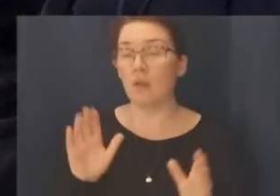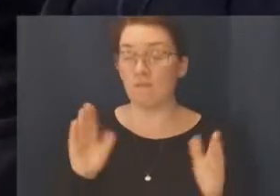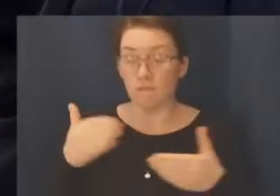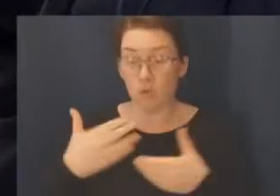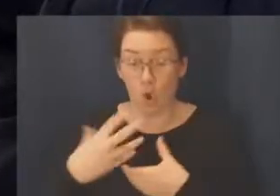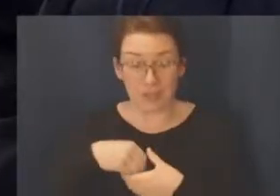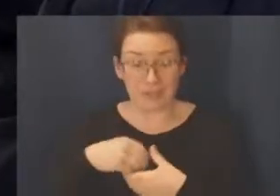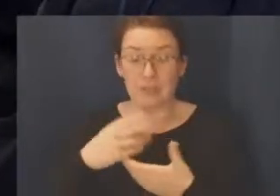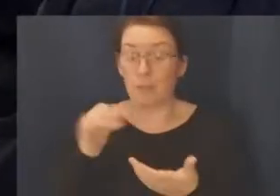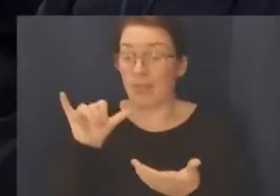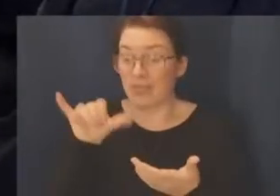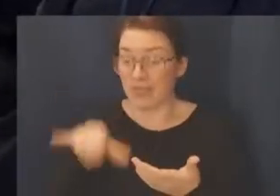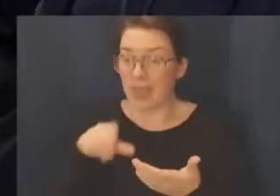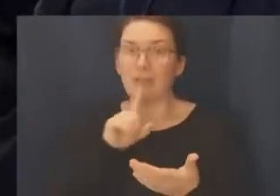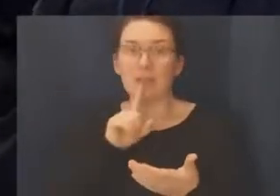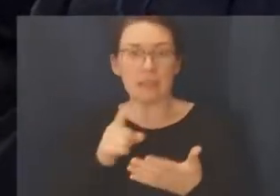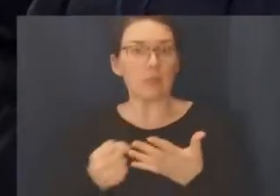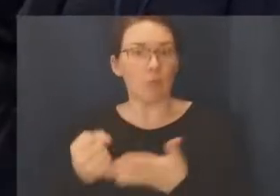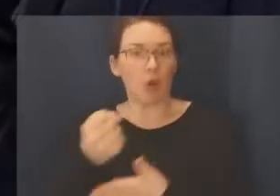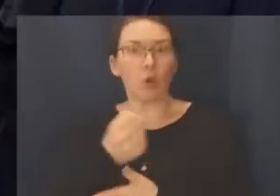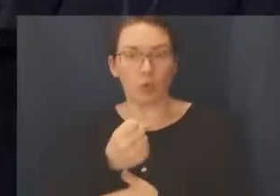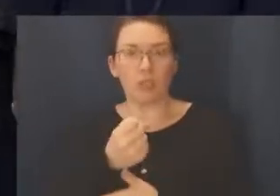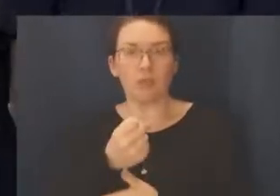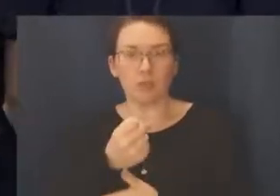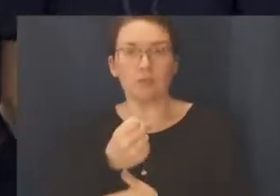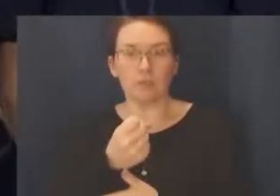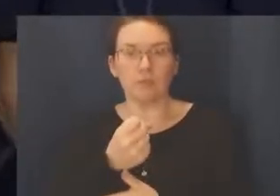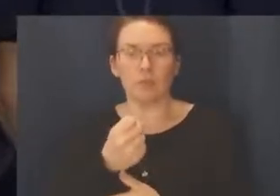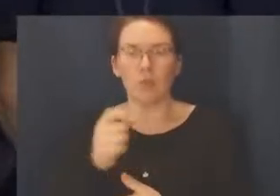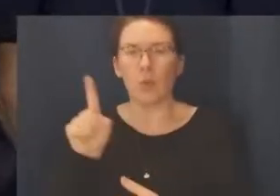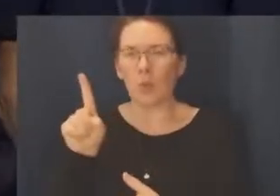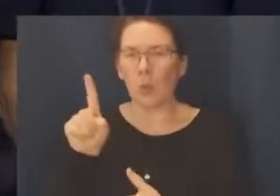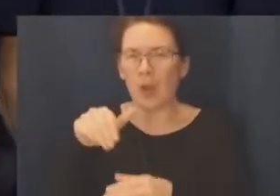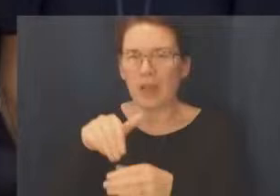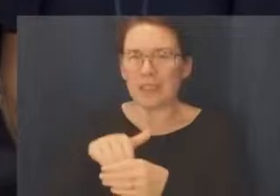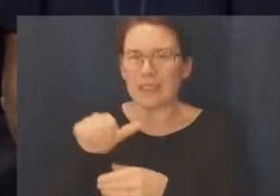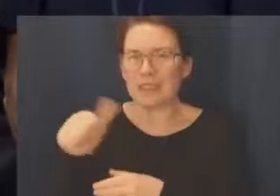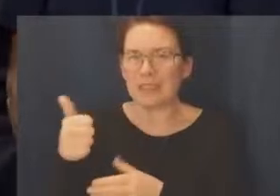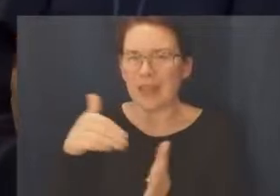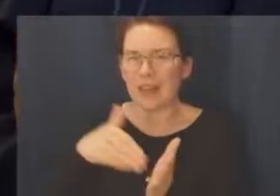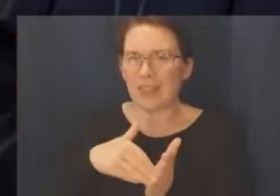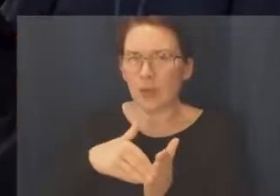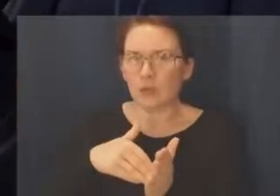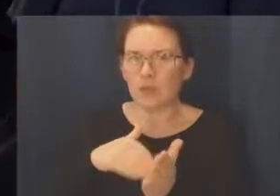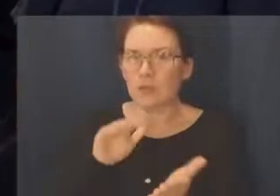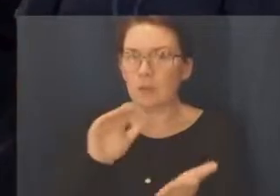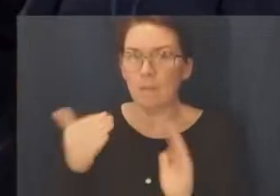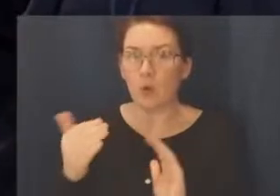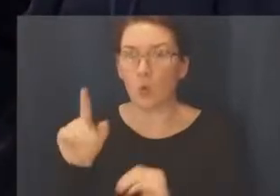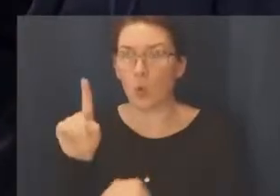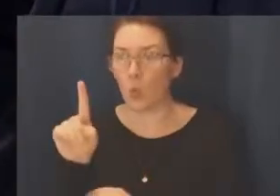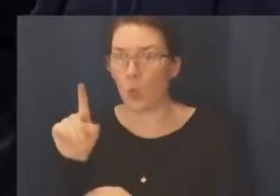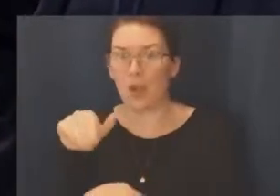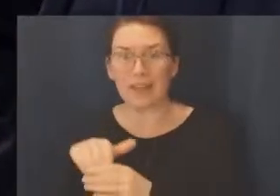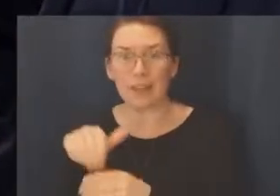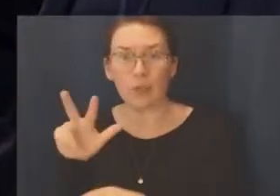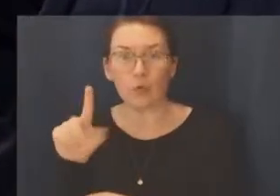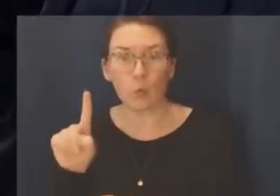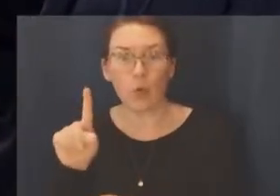priority. We've gone from 1 in 10,000 now to 1 in 31, 1 in every 20 boys. This